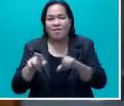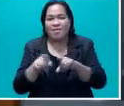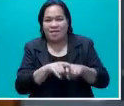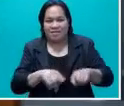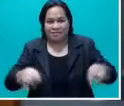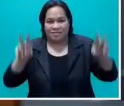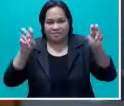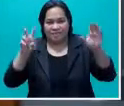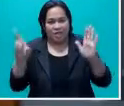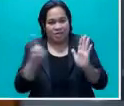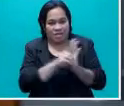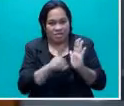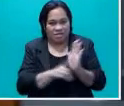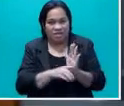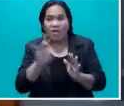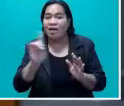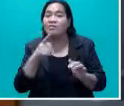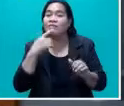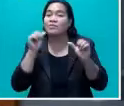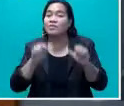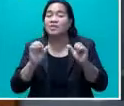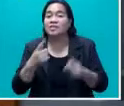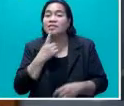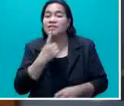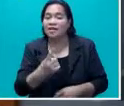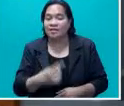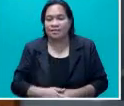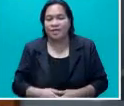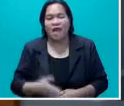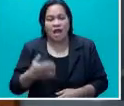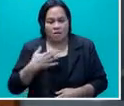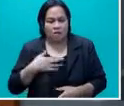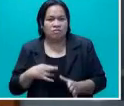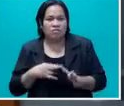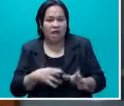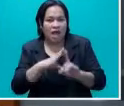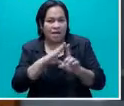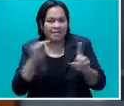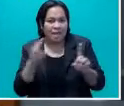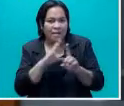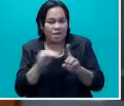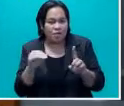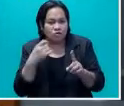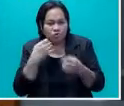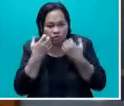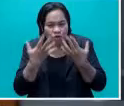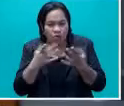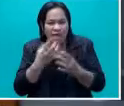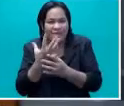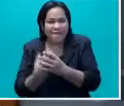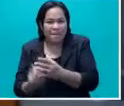as alluded to by His Excellency the President, and give corresponding examples to highlight the gaps